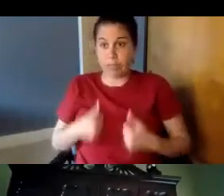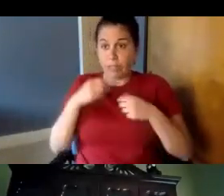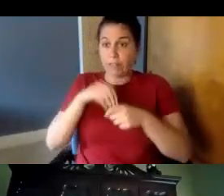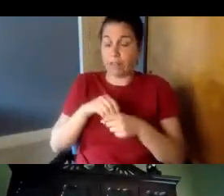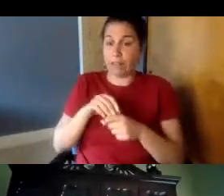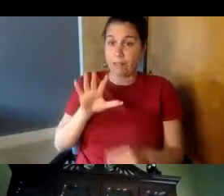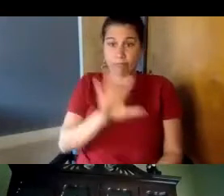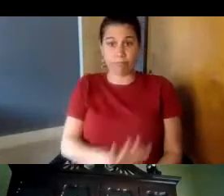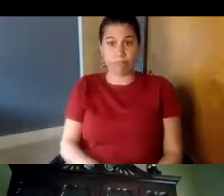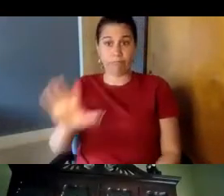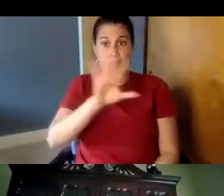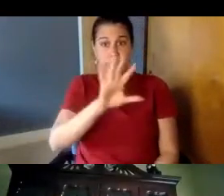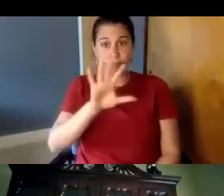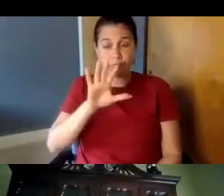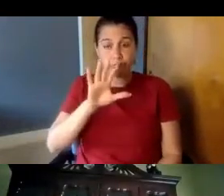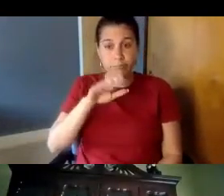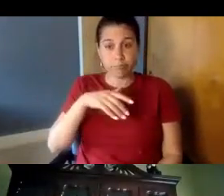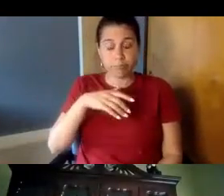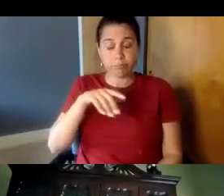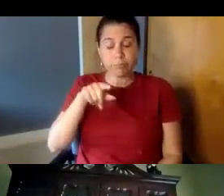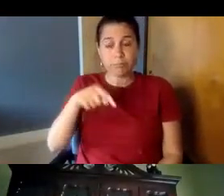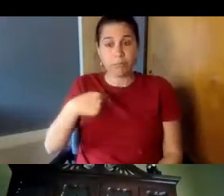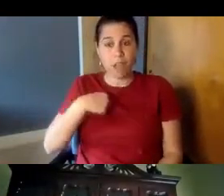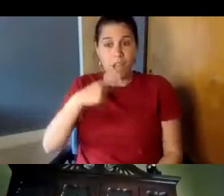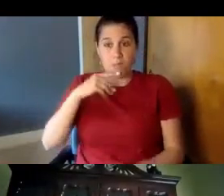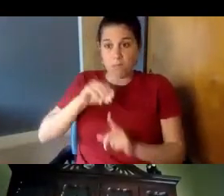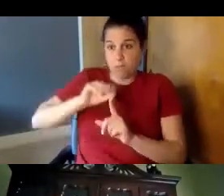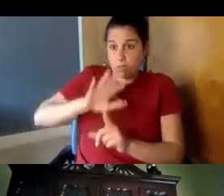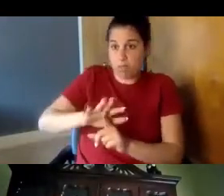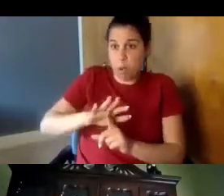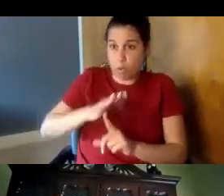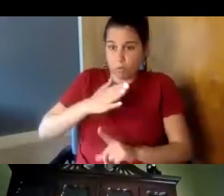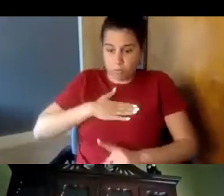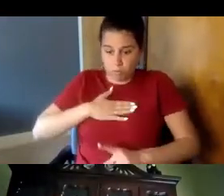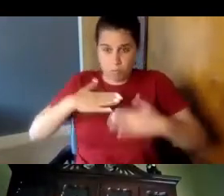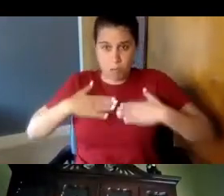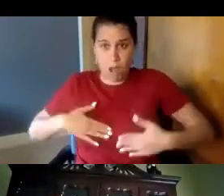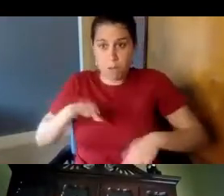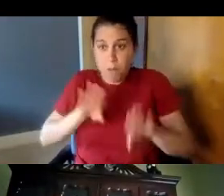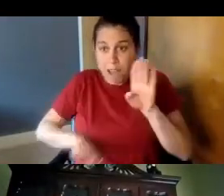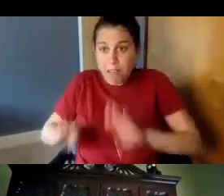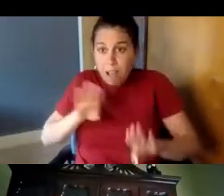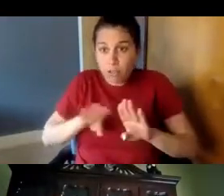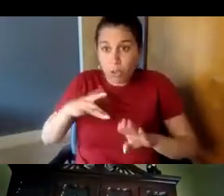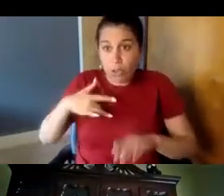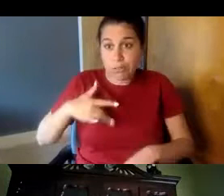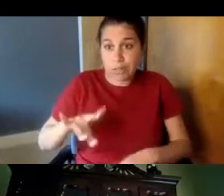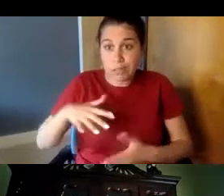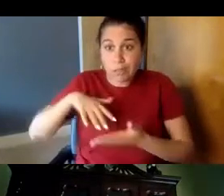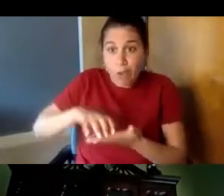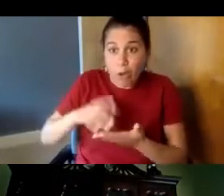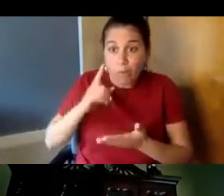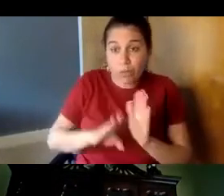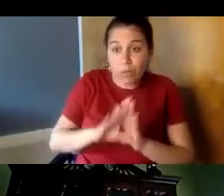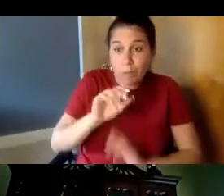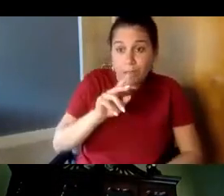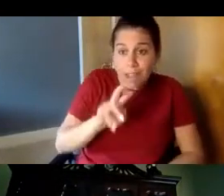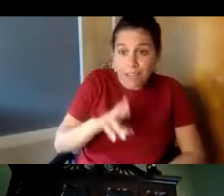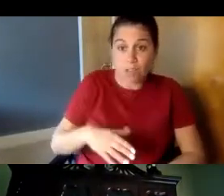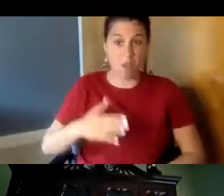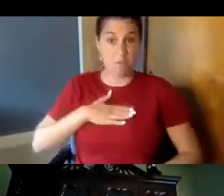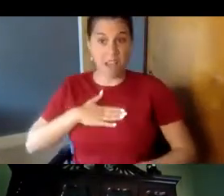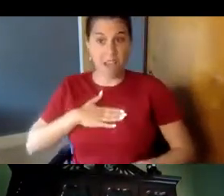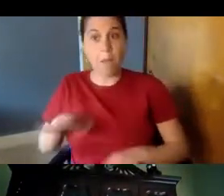are exposed to their own biological predispositions to develop cancer, their own behavioral factors like